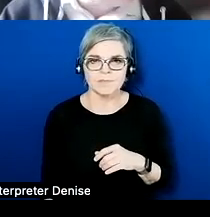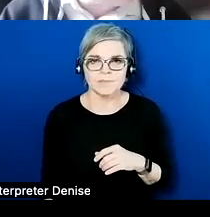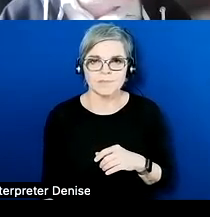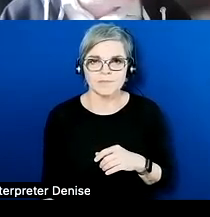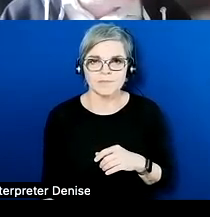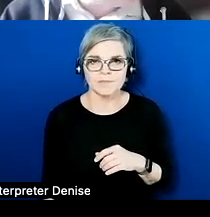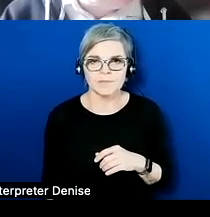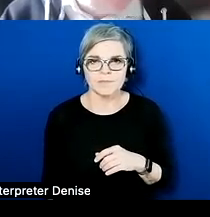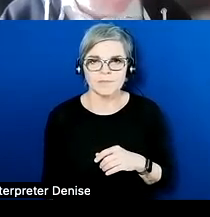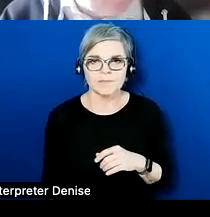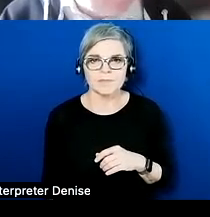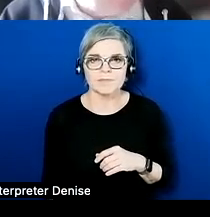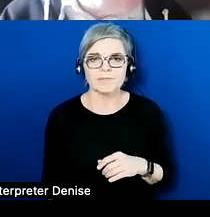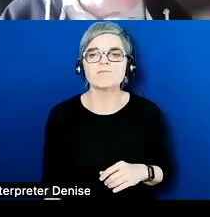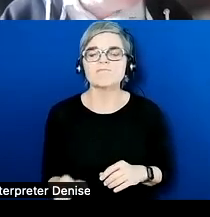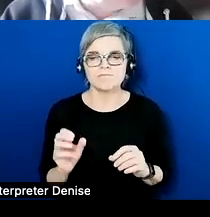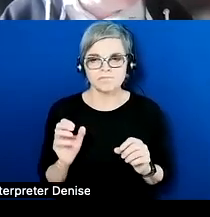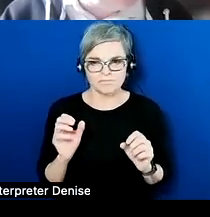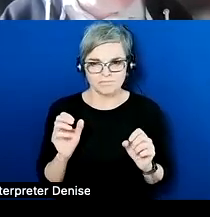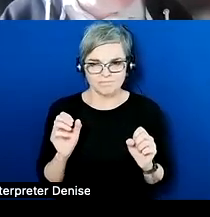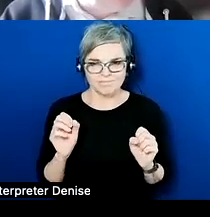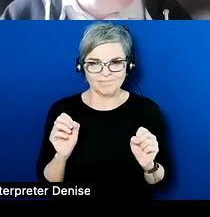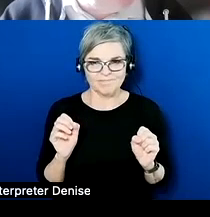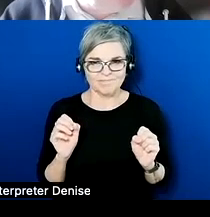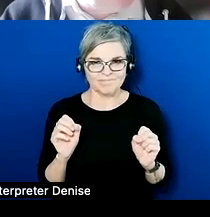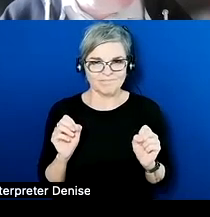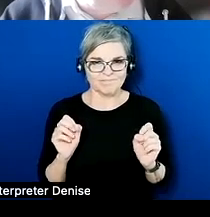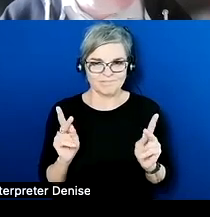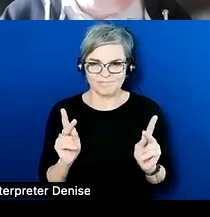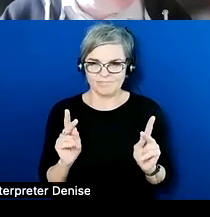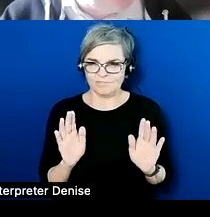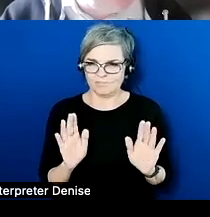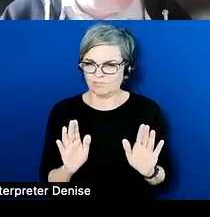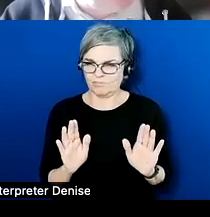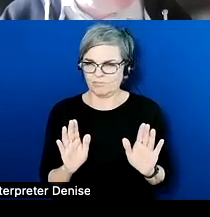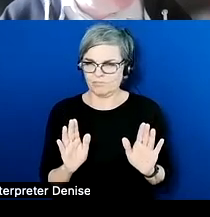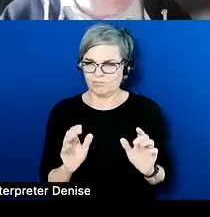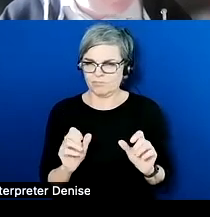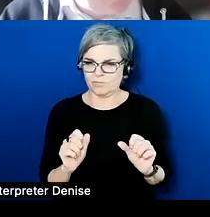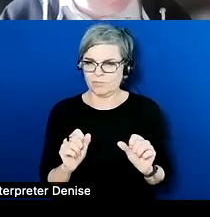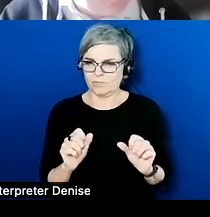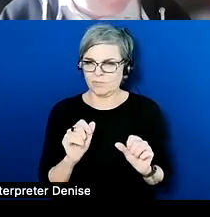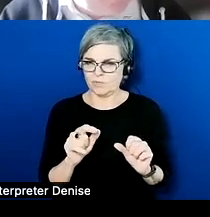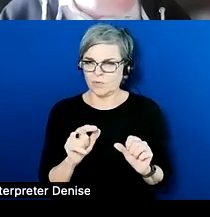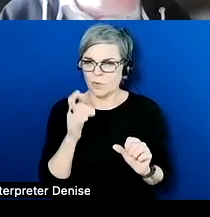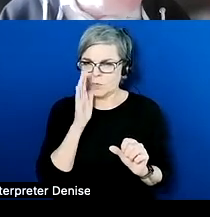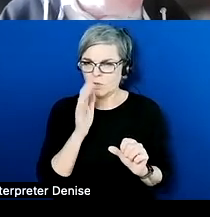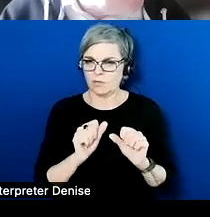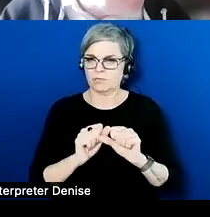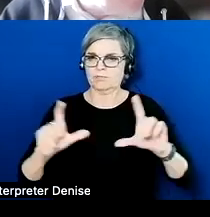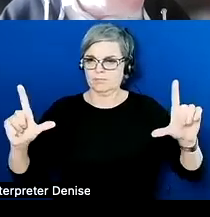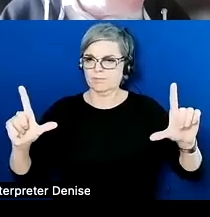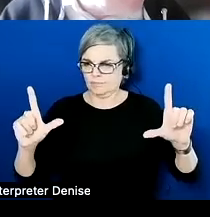Okay. I'll show the whole full screen.